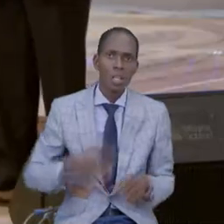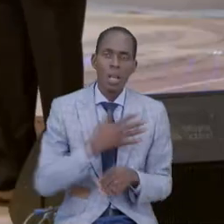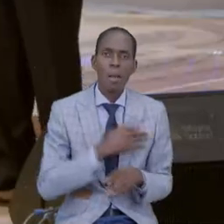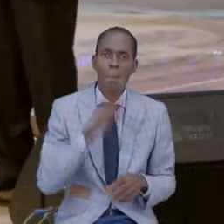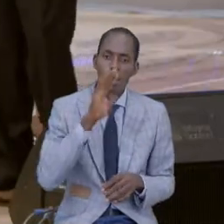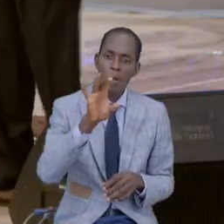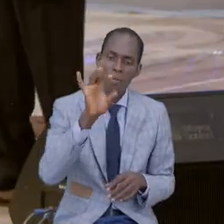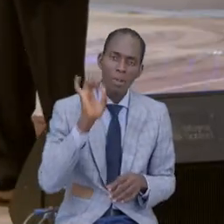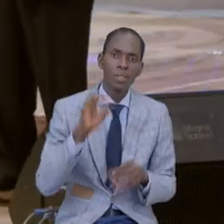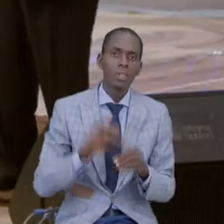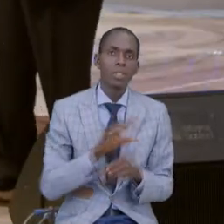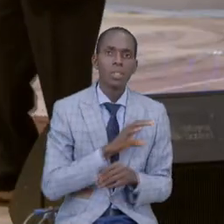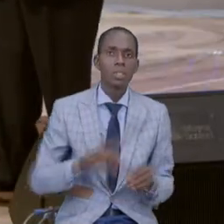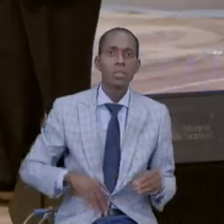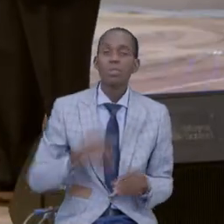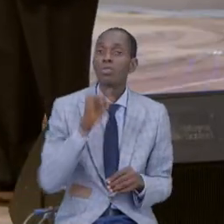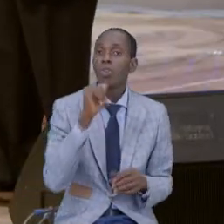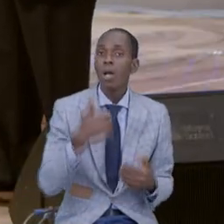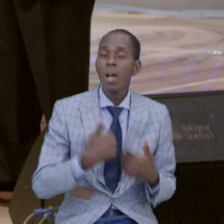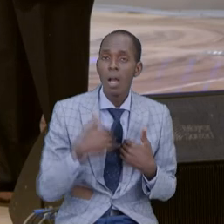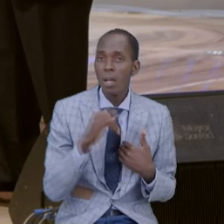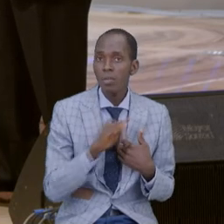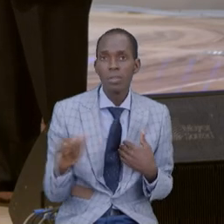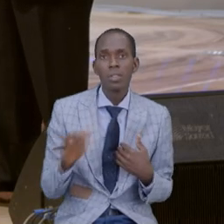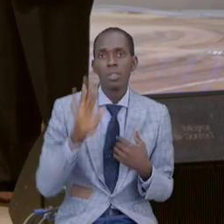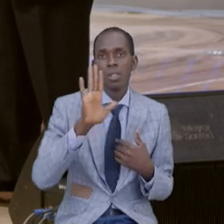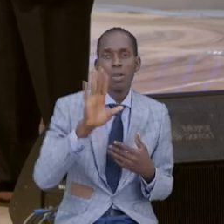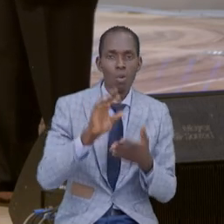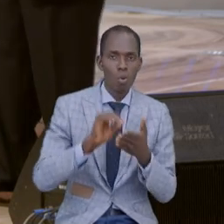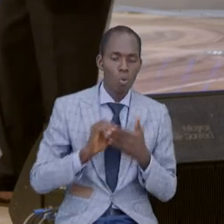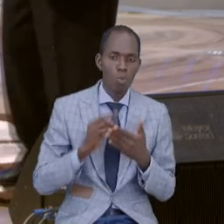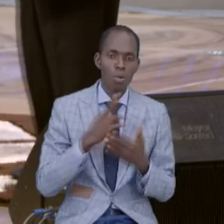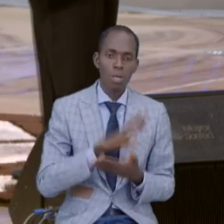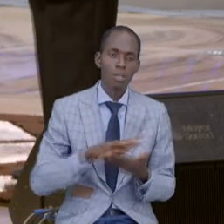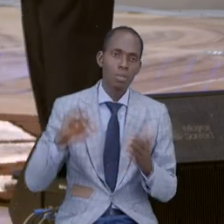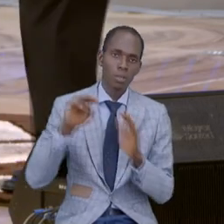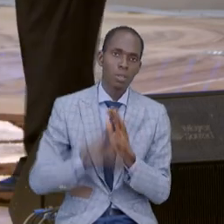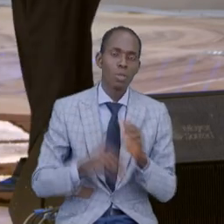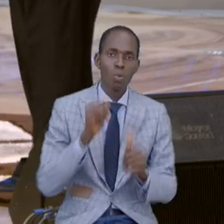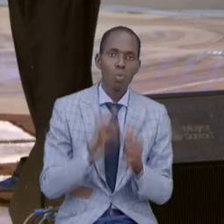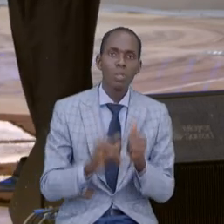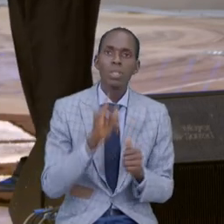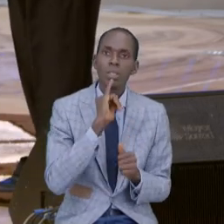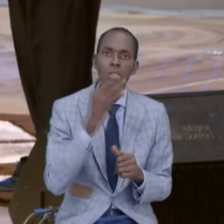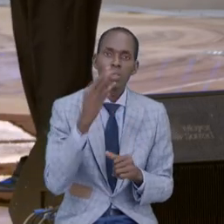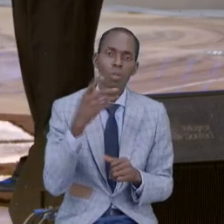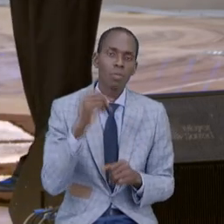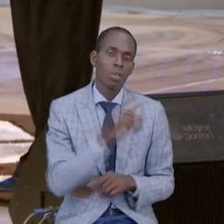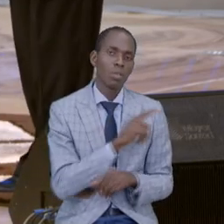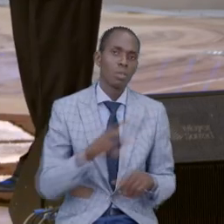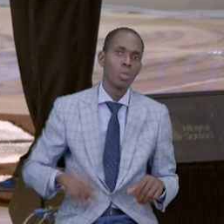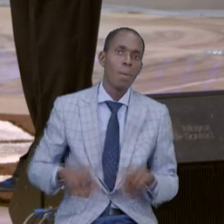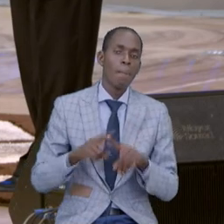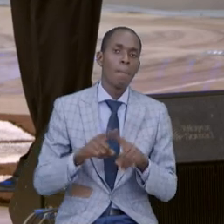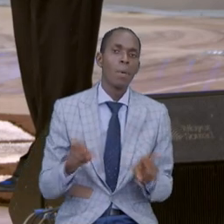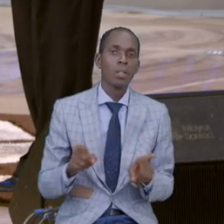in him, not having mine own righteousness, which is of the law,